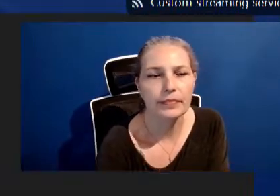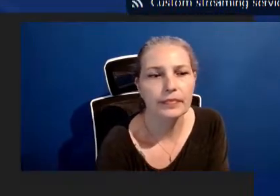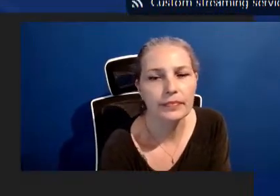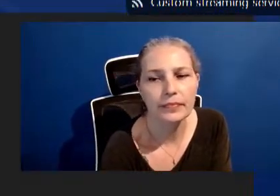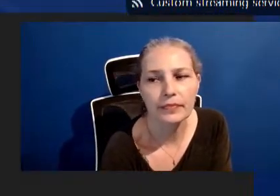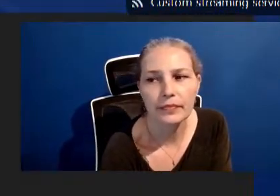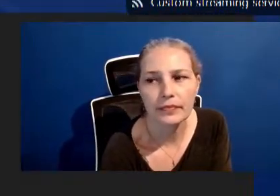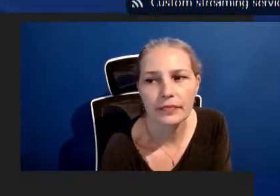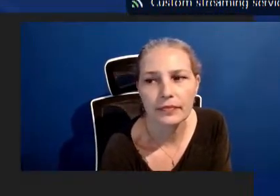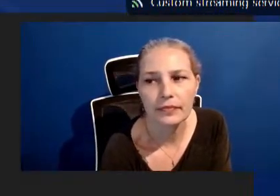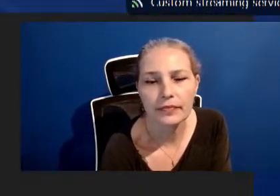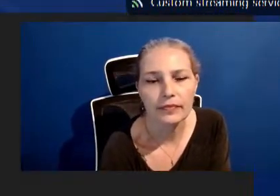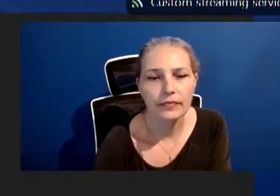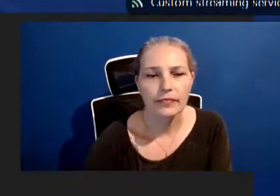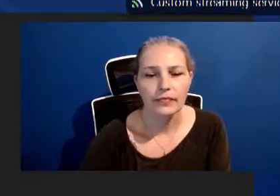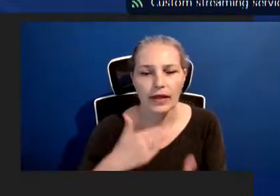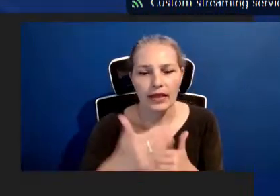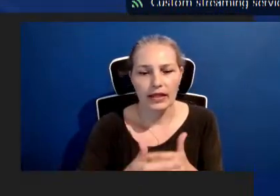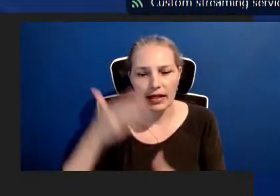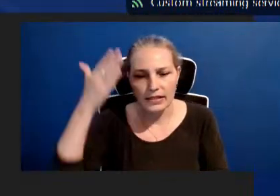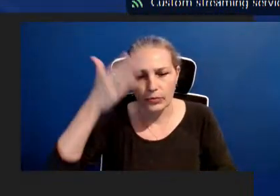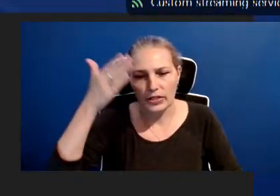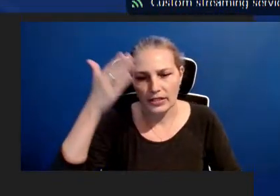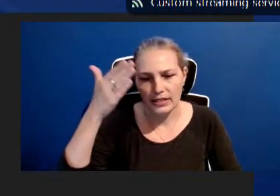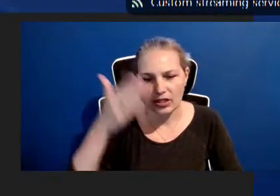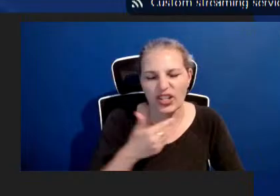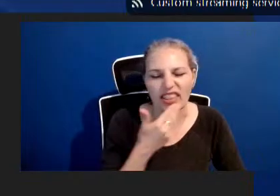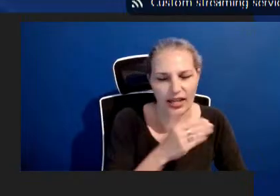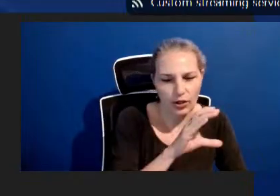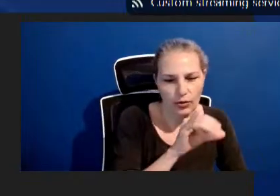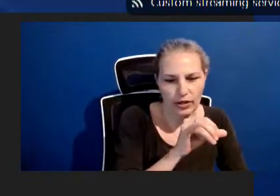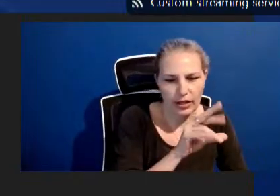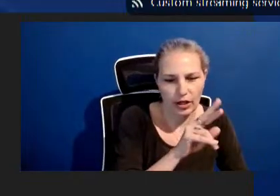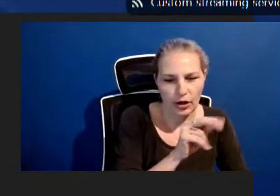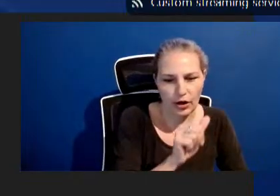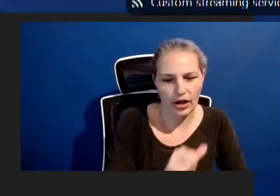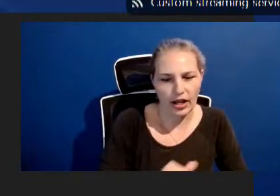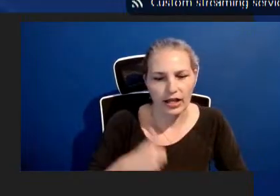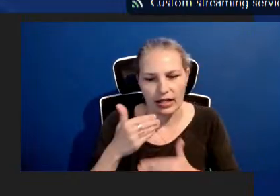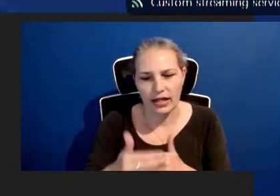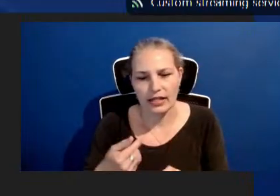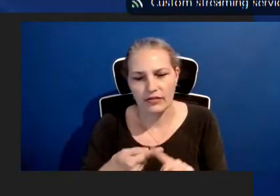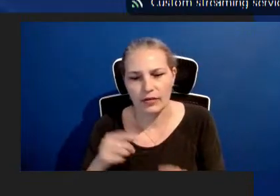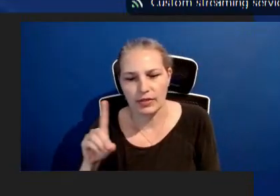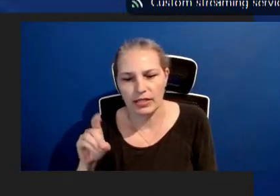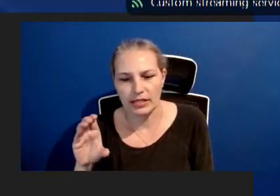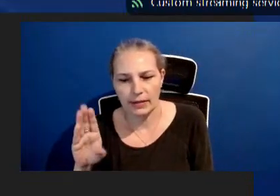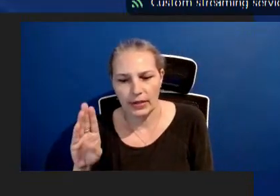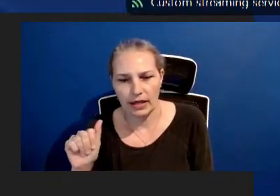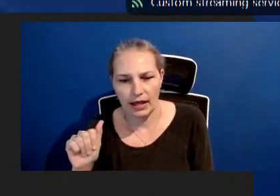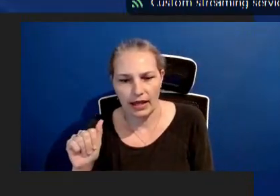Thank you, Kiara. And our next presentation is from DCBA. Kevin, go ahead.